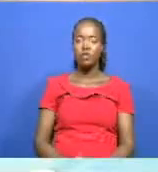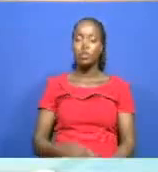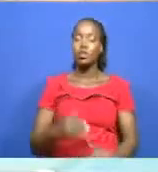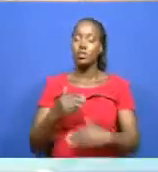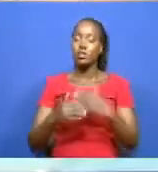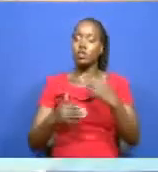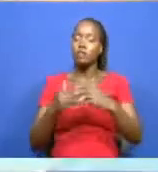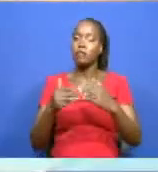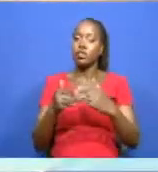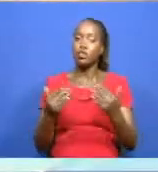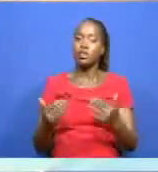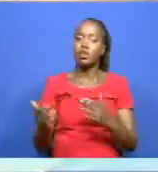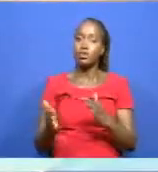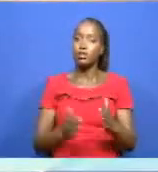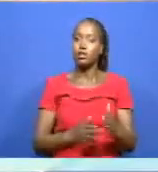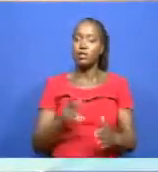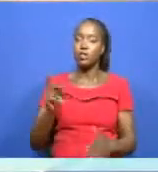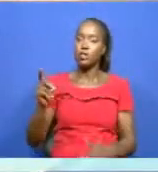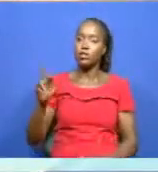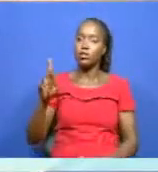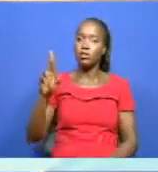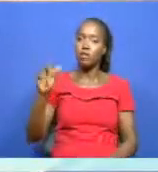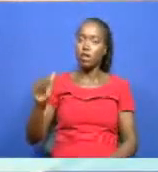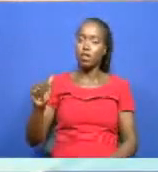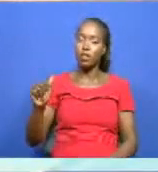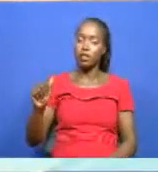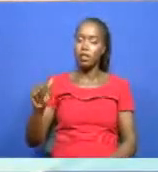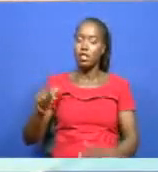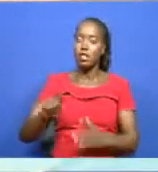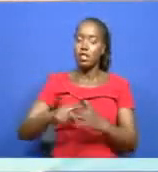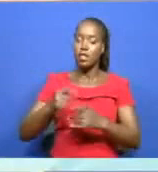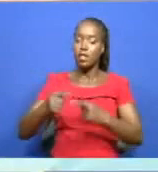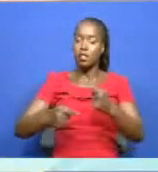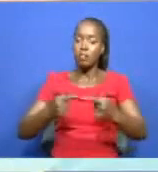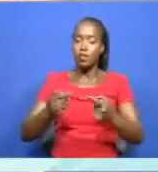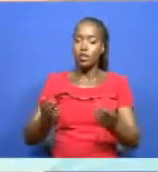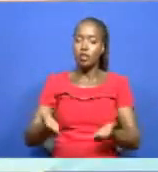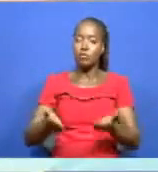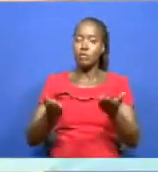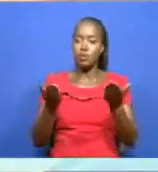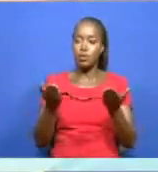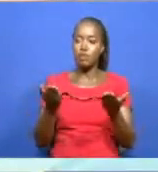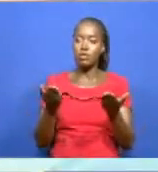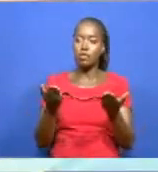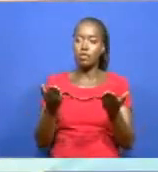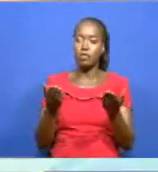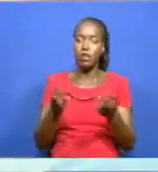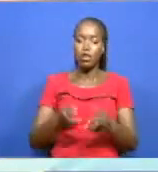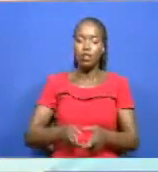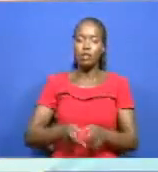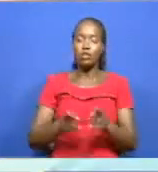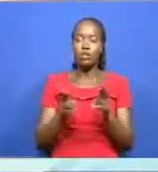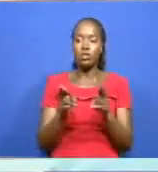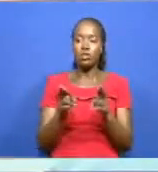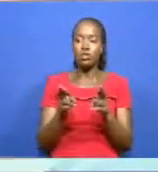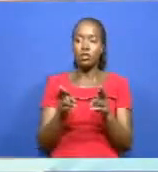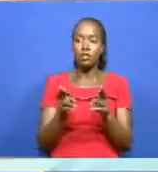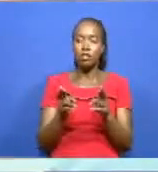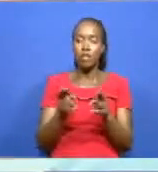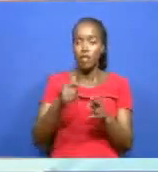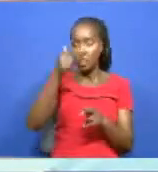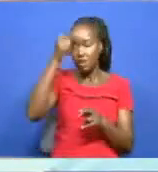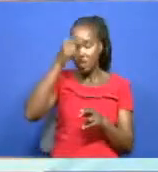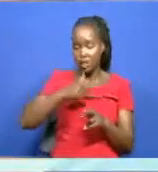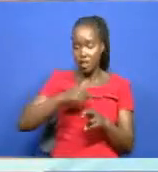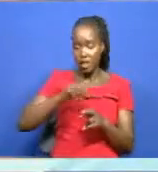Infrastructure, where the Kenya Urban Roads Authority has commenced a process to upgrade the Gatuanyaga Ringroad within Thika